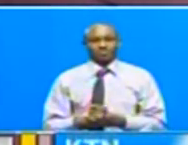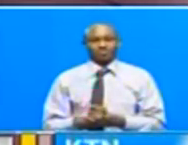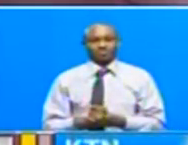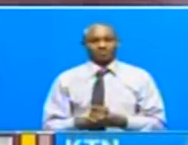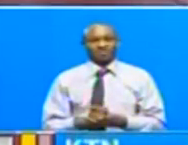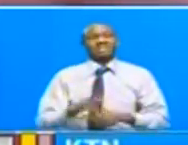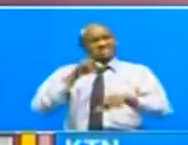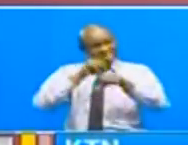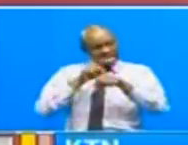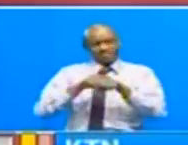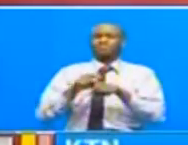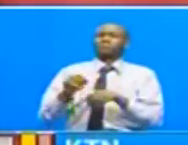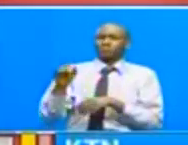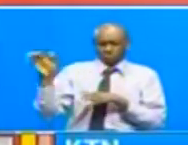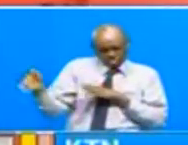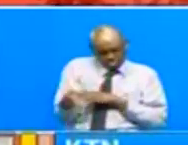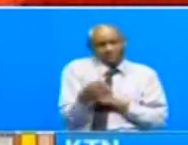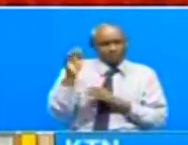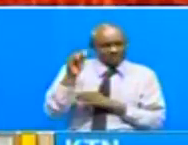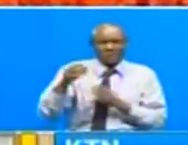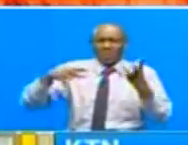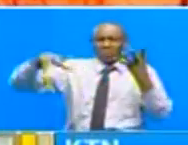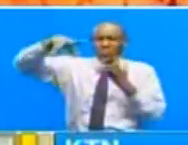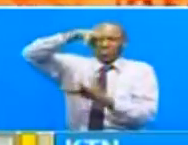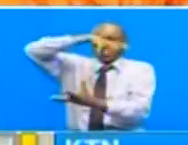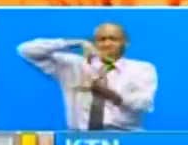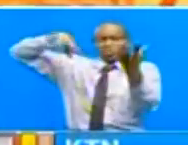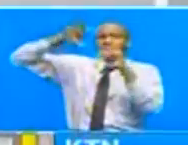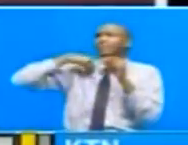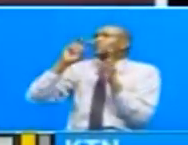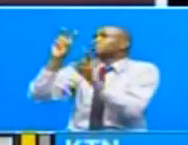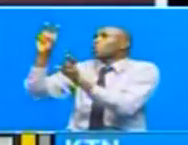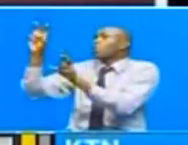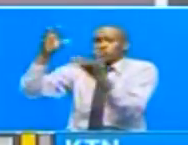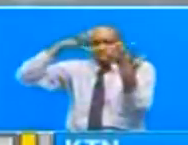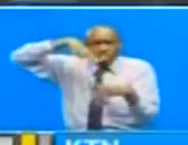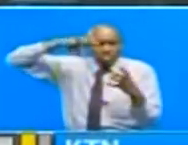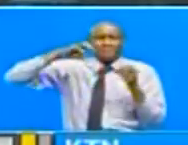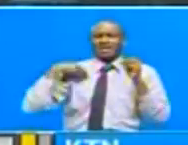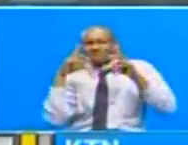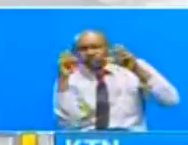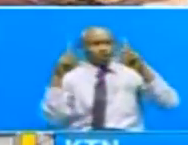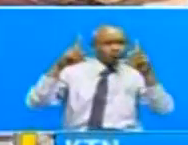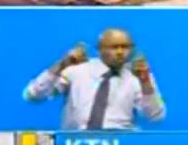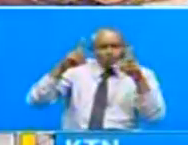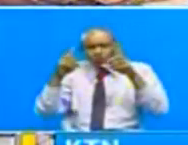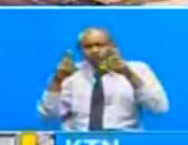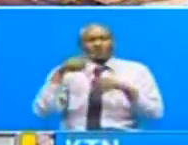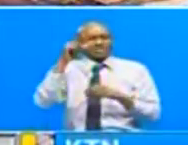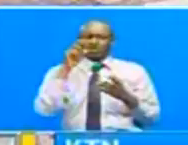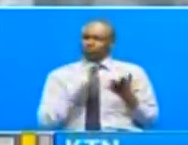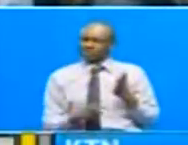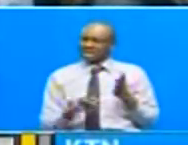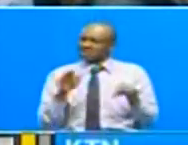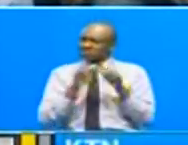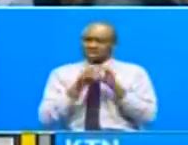By the time it was dawn, the billowing smoke had sent a message to all corners of the capital. Hundreds of photos captured the morning signal that all was